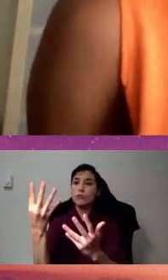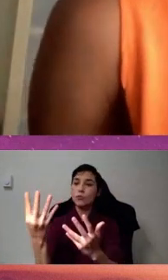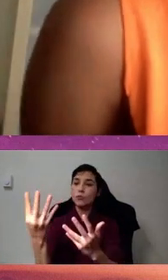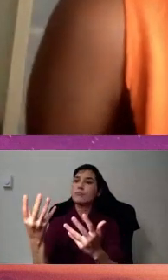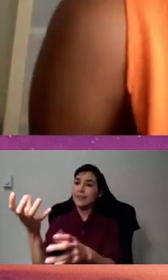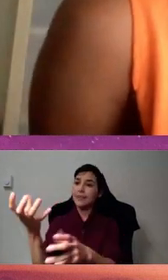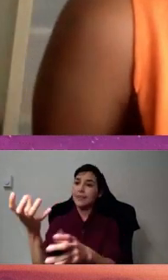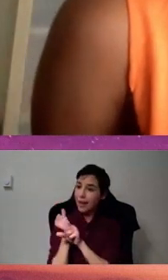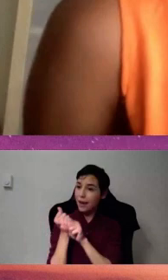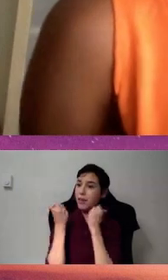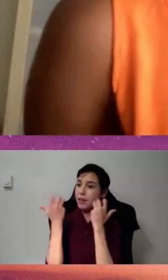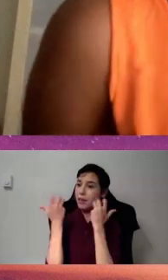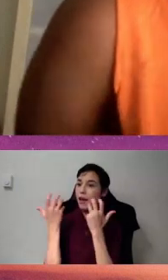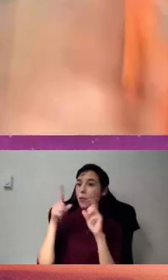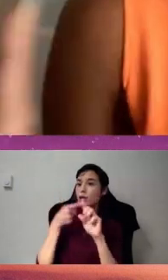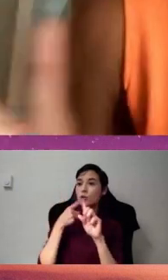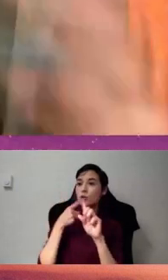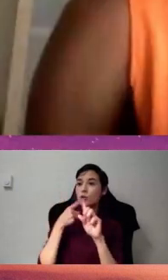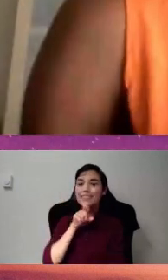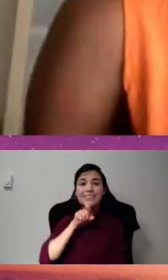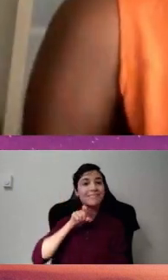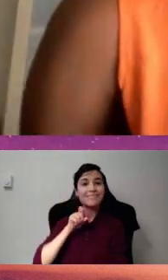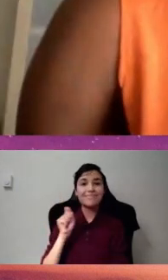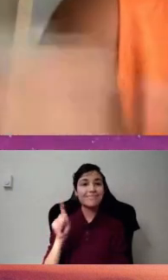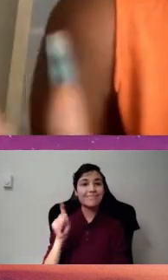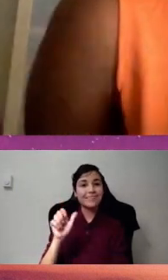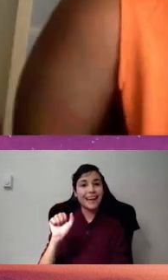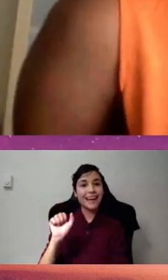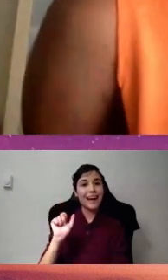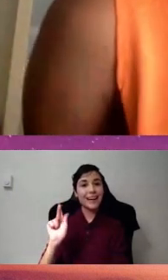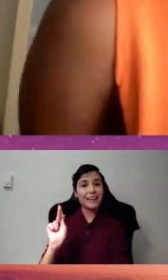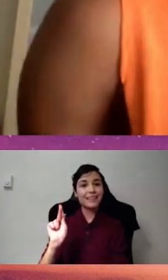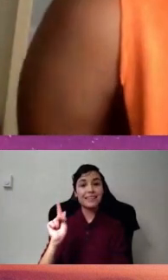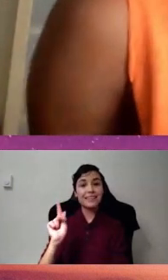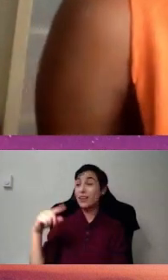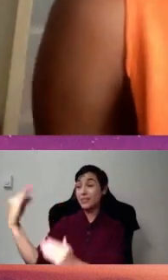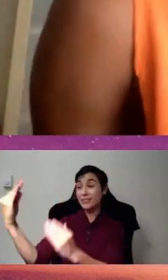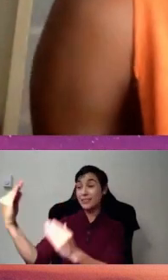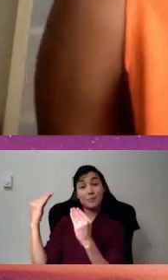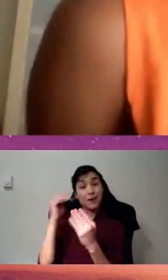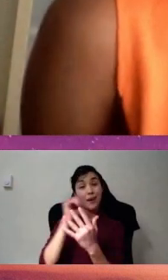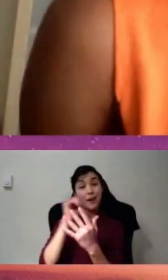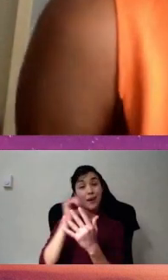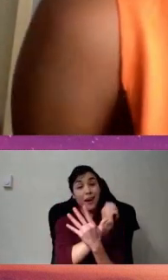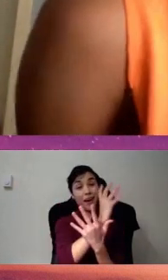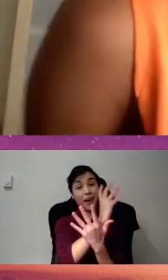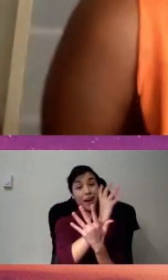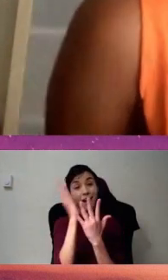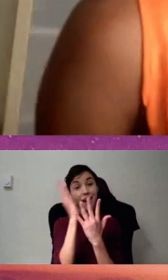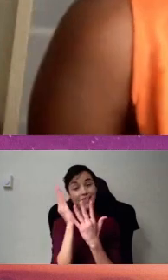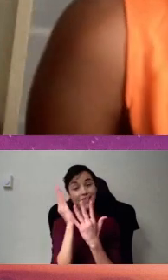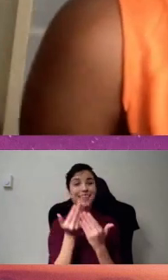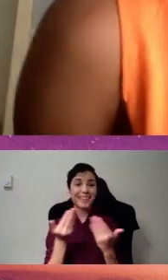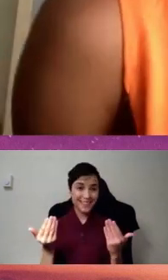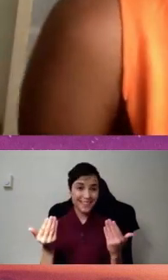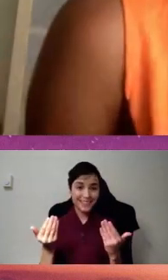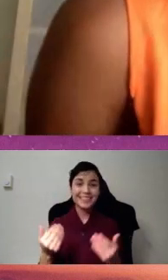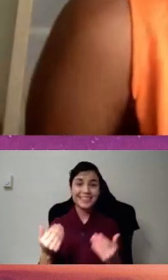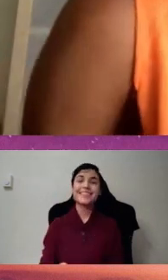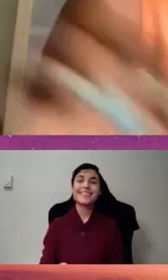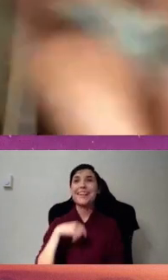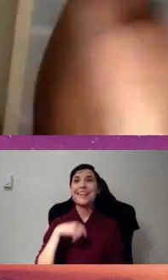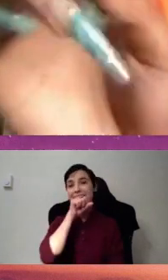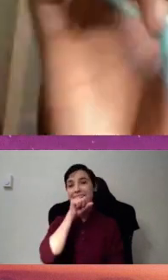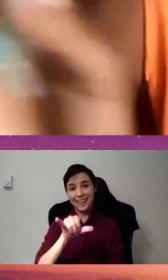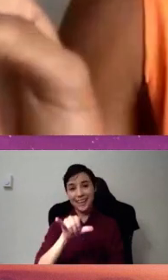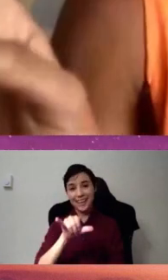and what they say out of their mouth. And so they're teaching me all the things. They check me and I love it. They tell